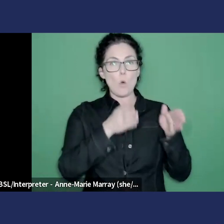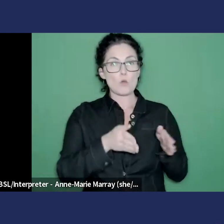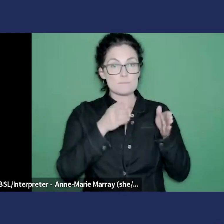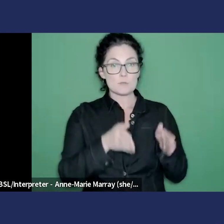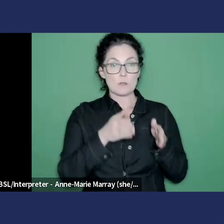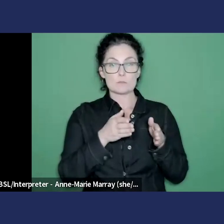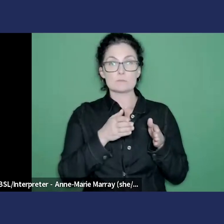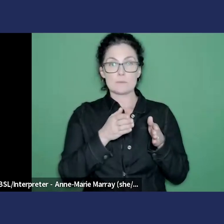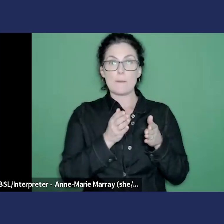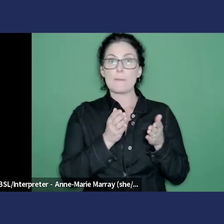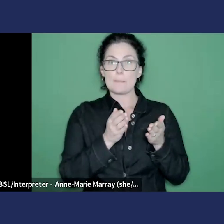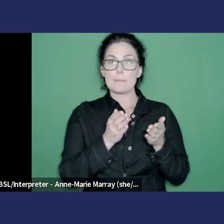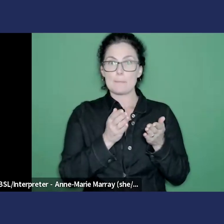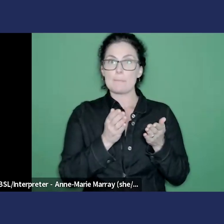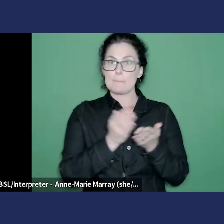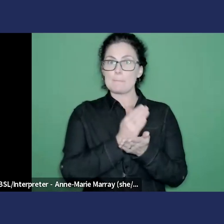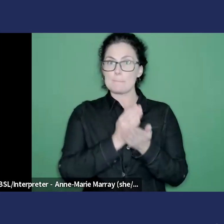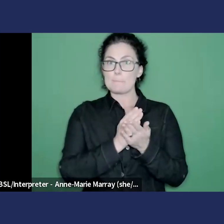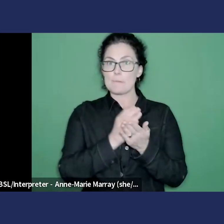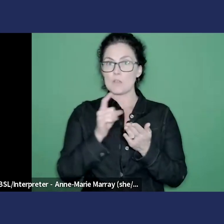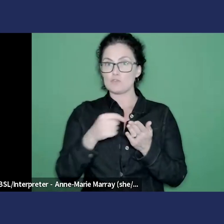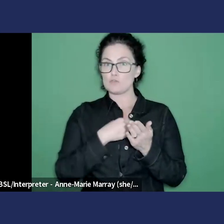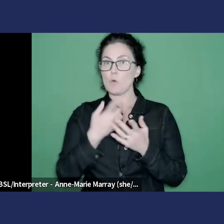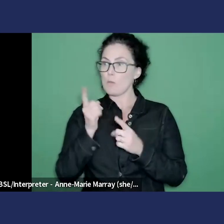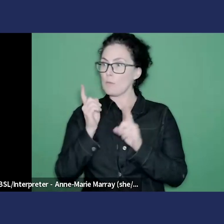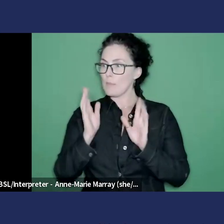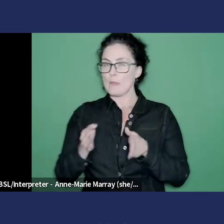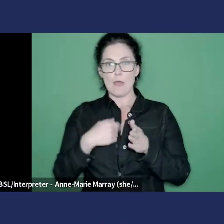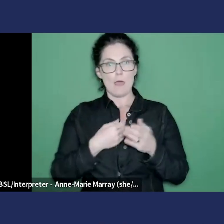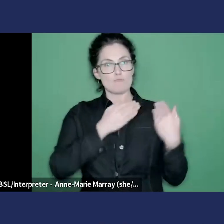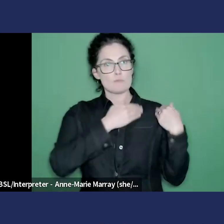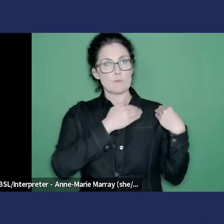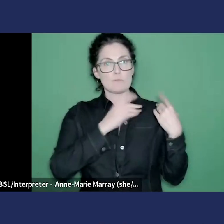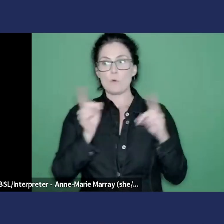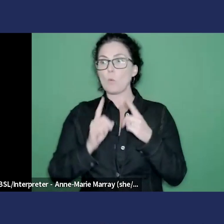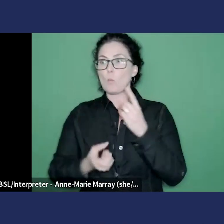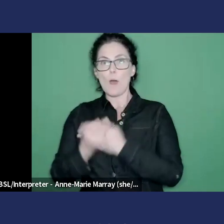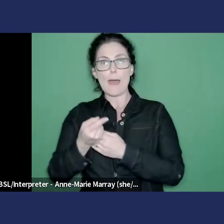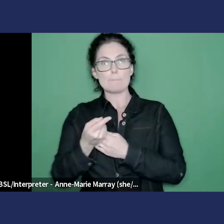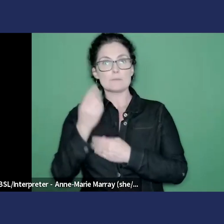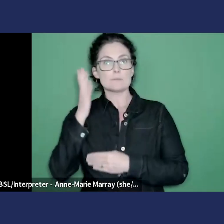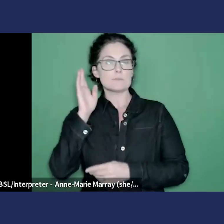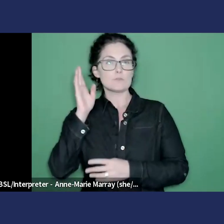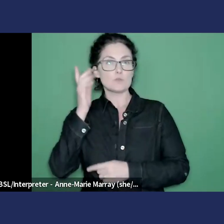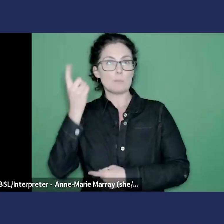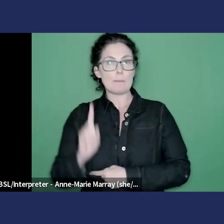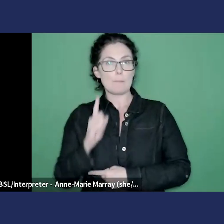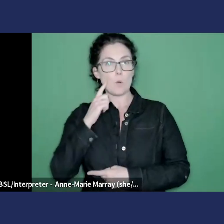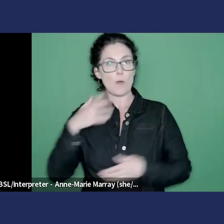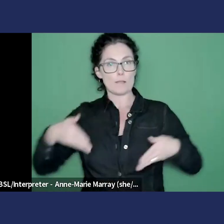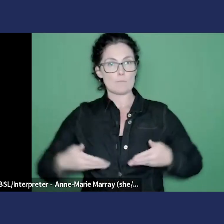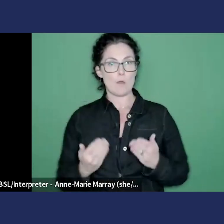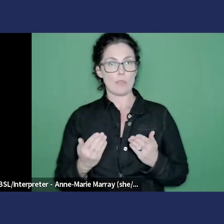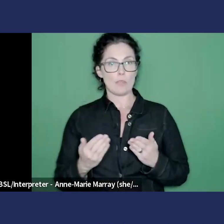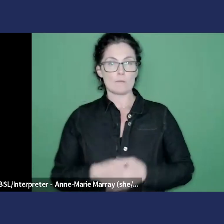hospitals, have strengthened accountability for their outcomes. It's important to develop and to continue to